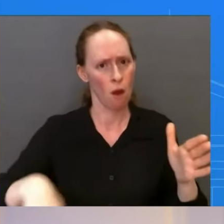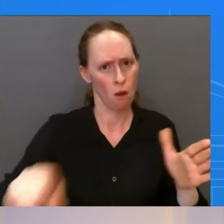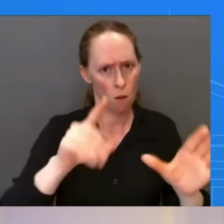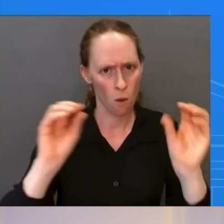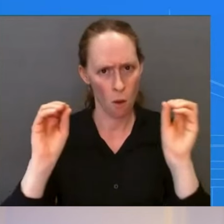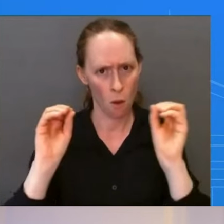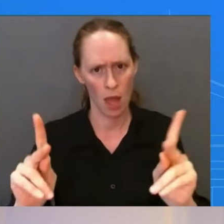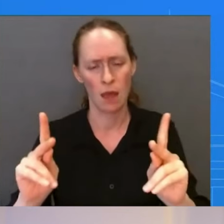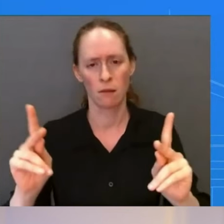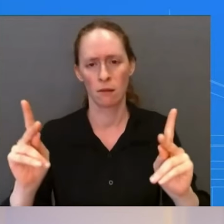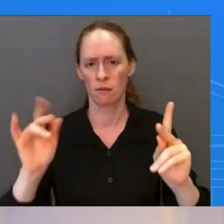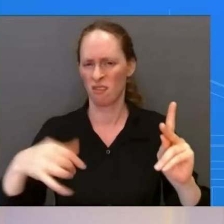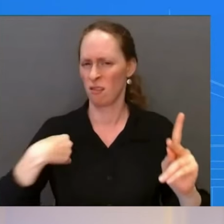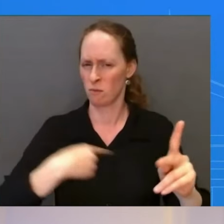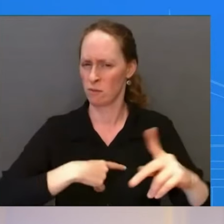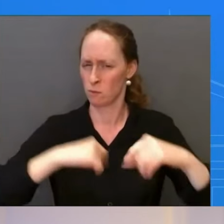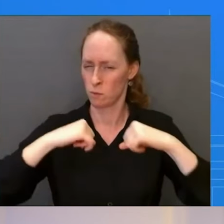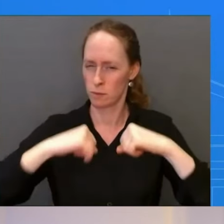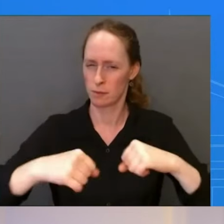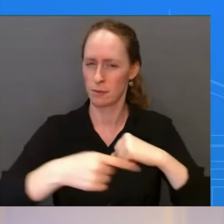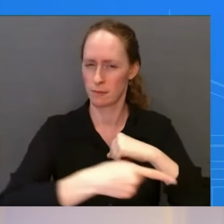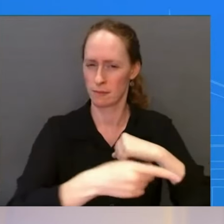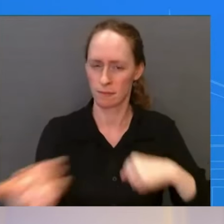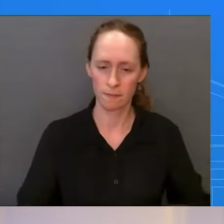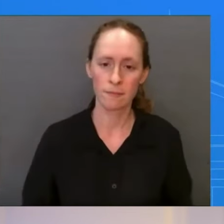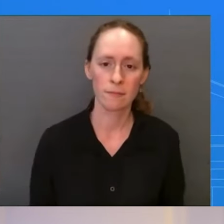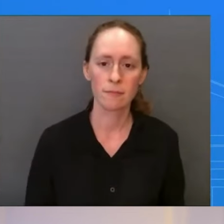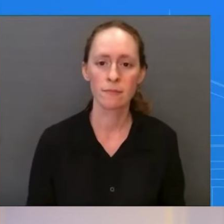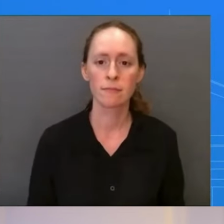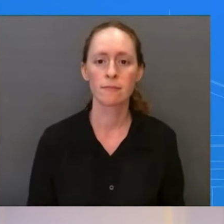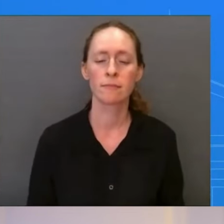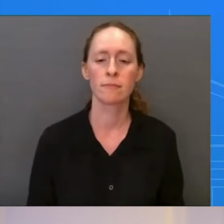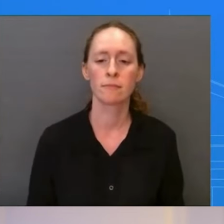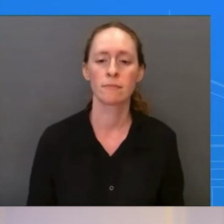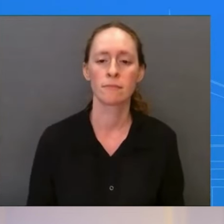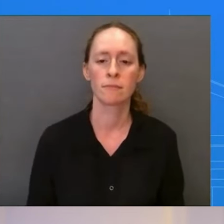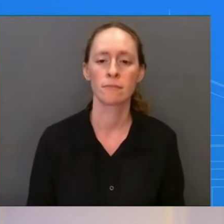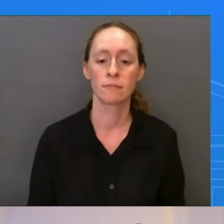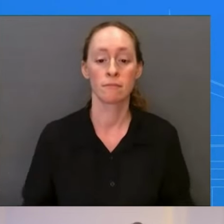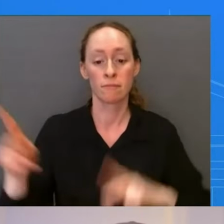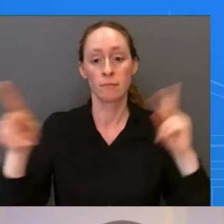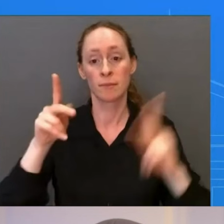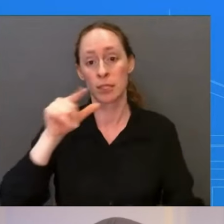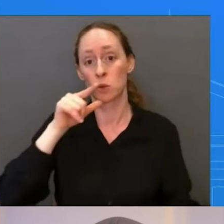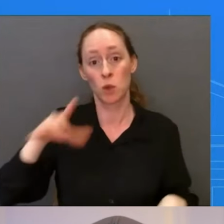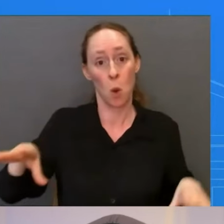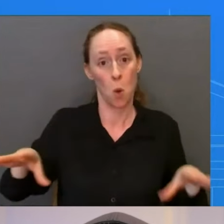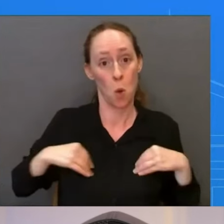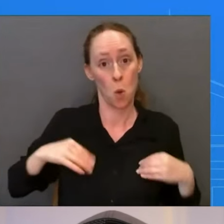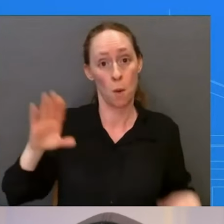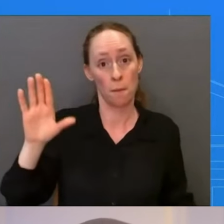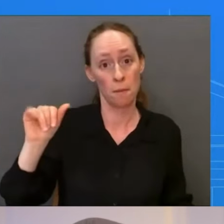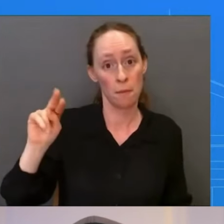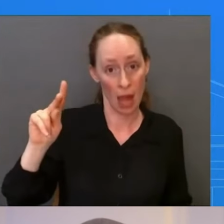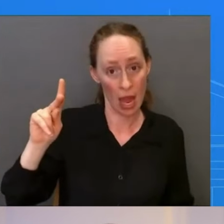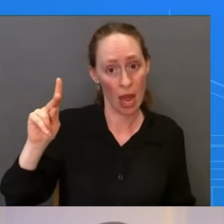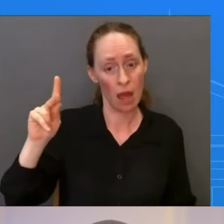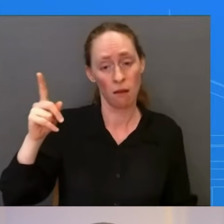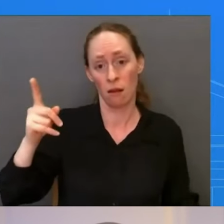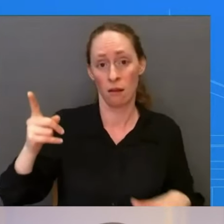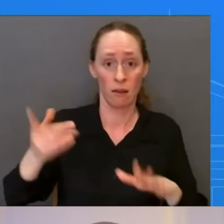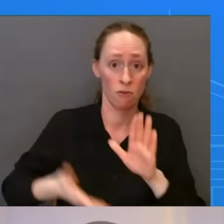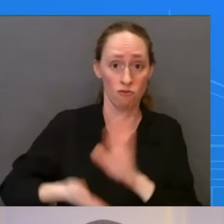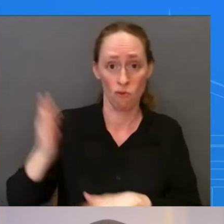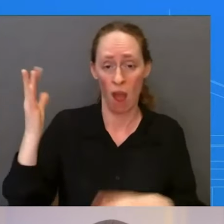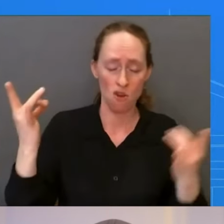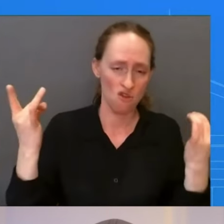their entire investments. That's what the president has directed his economic team to do. FDIC runs this process, and I'm just